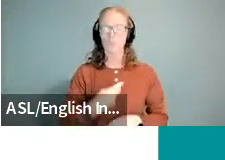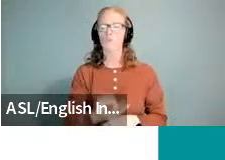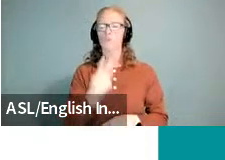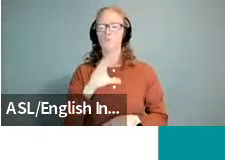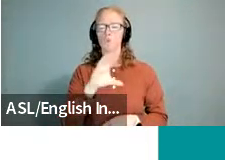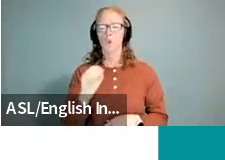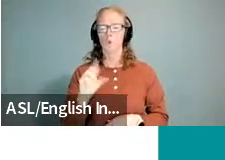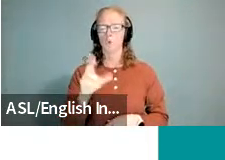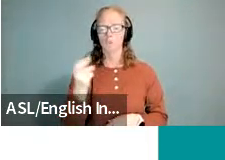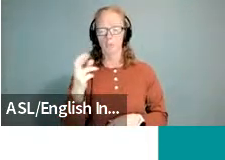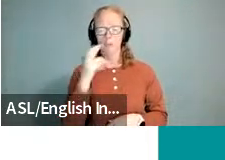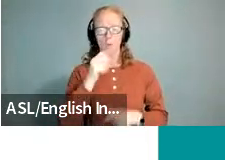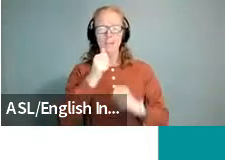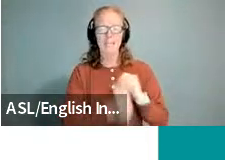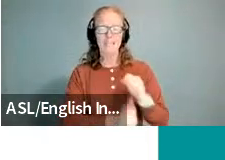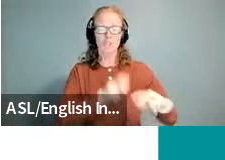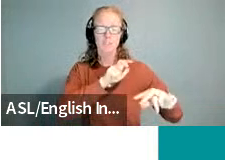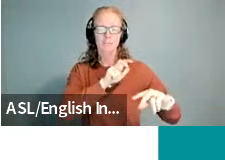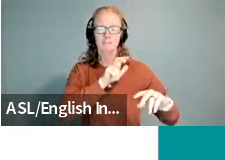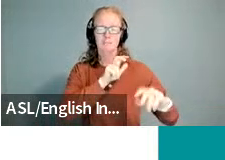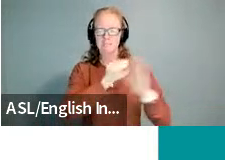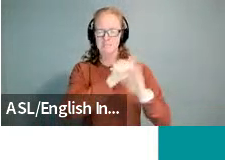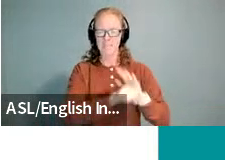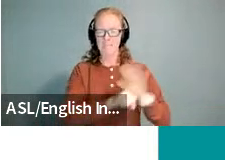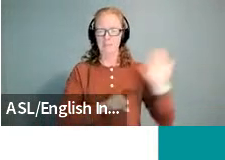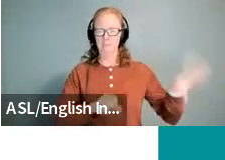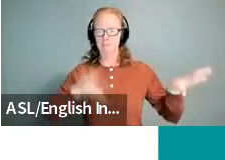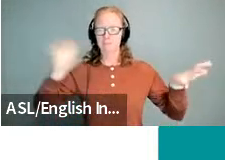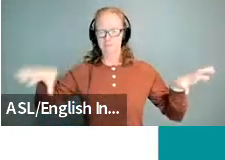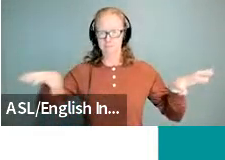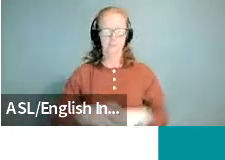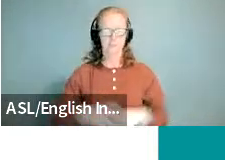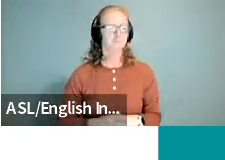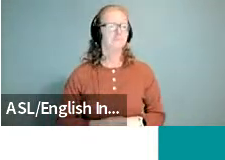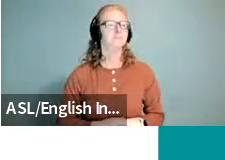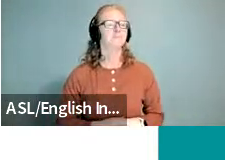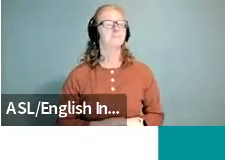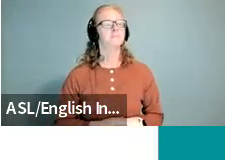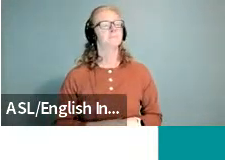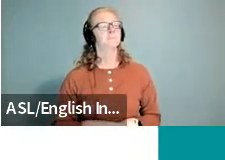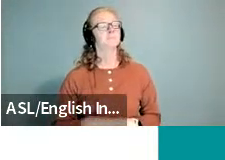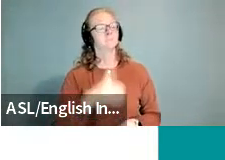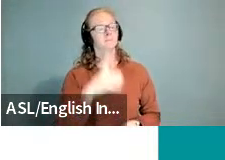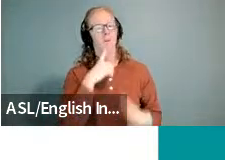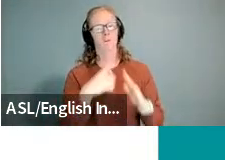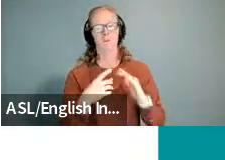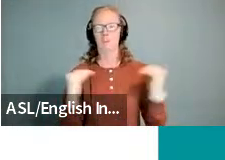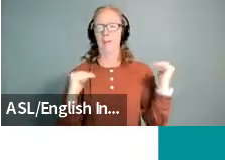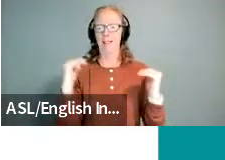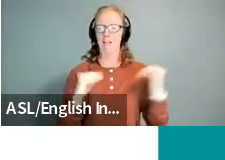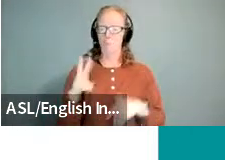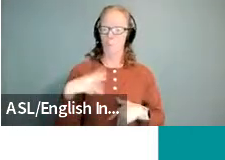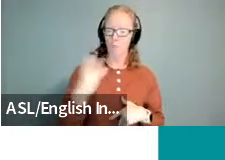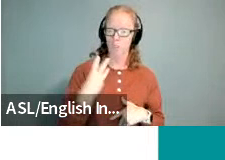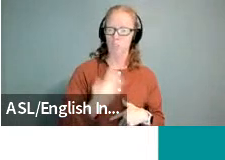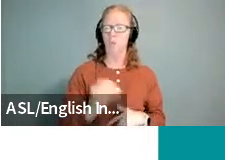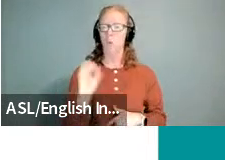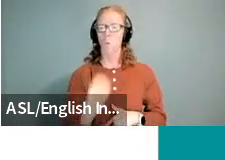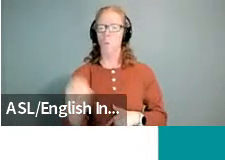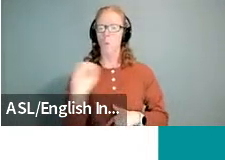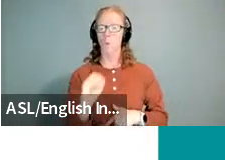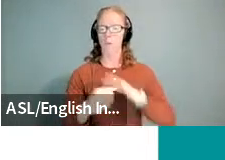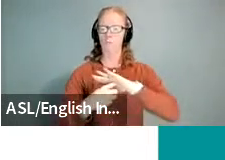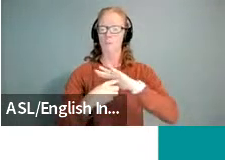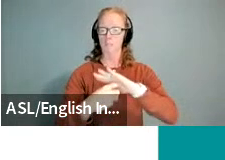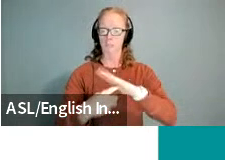representing each state, that will lead the group's diverse and inclusive membership with balanced representation from both Washington and Oregon. So helpful